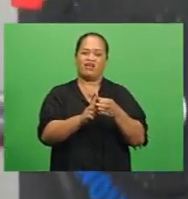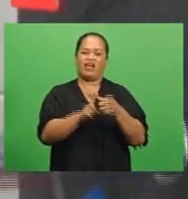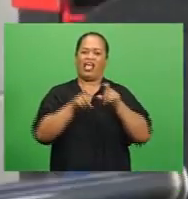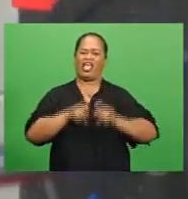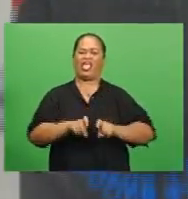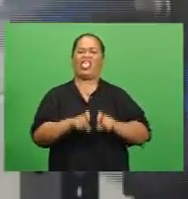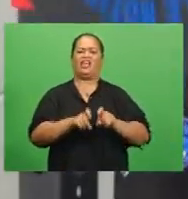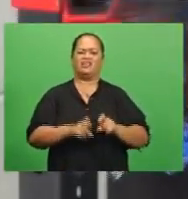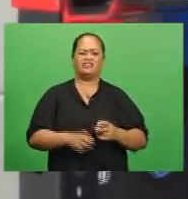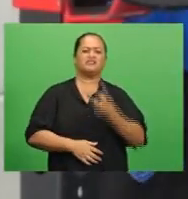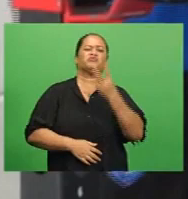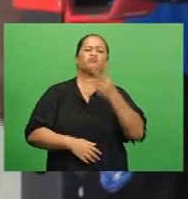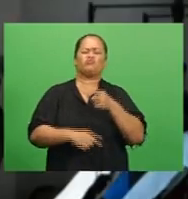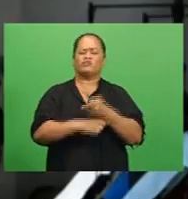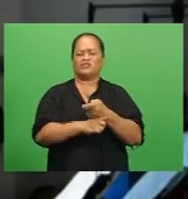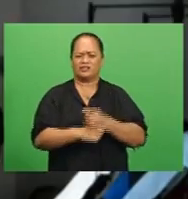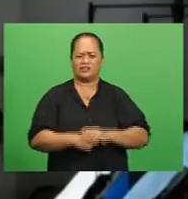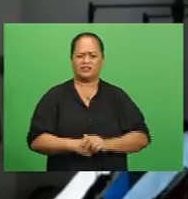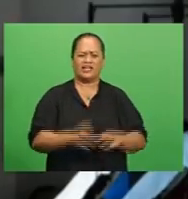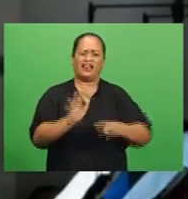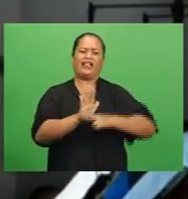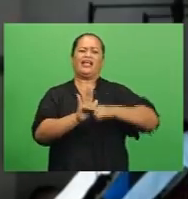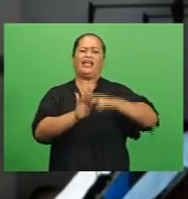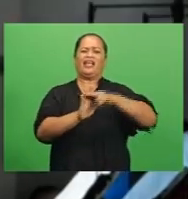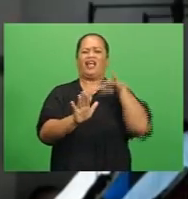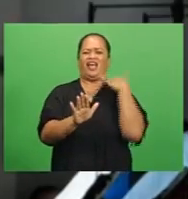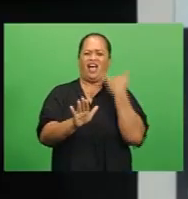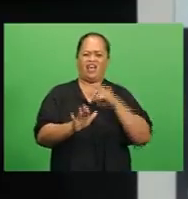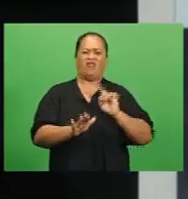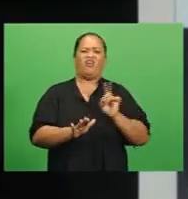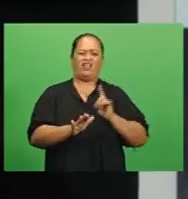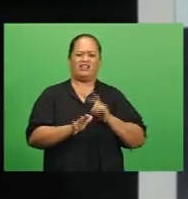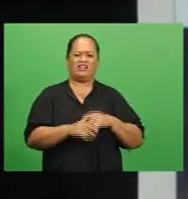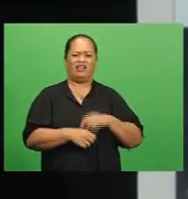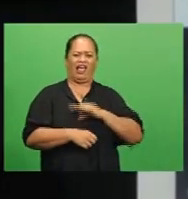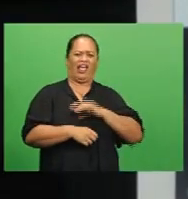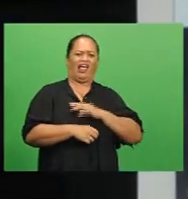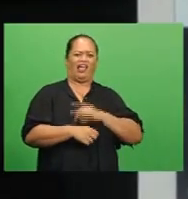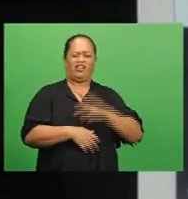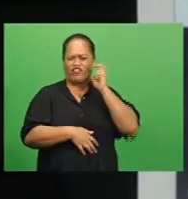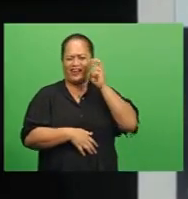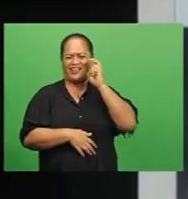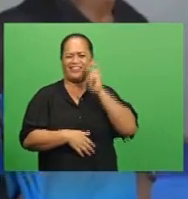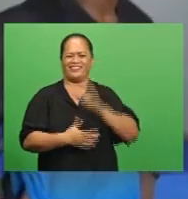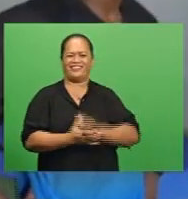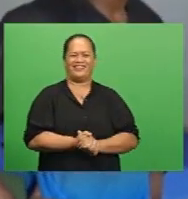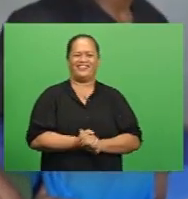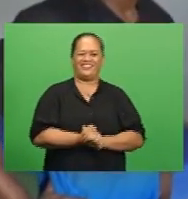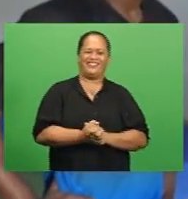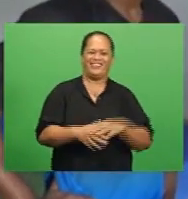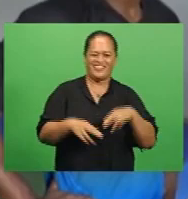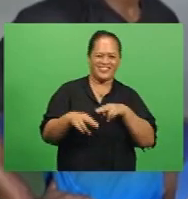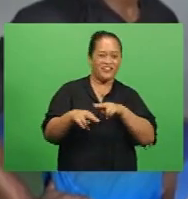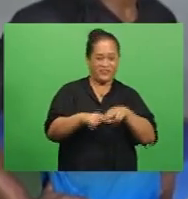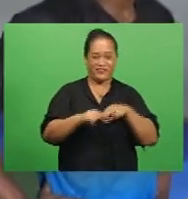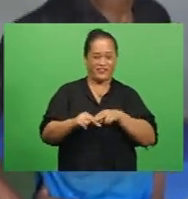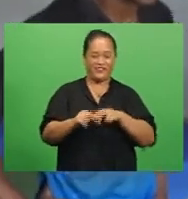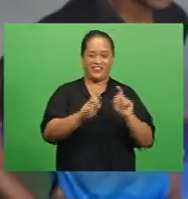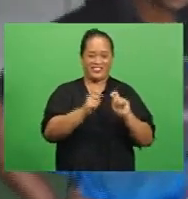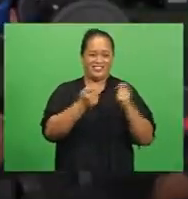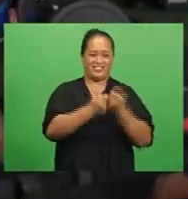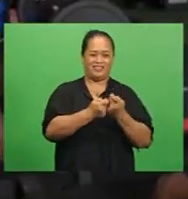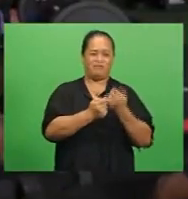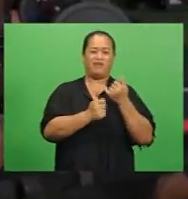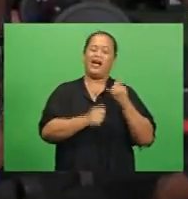So it's good for us that we won't lose any time on the training paddock. The Kaibiti Silktails will leave the country on the 25th of this